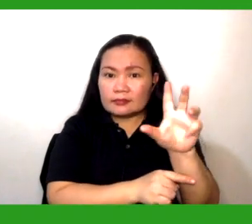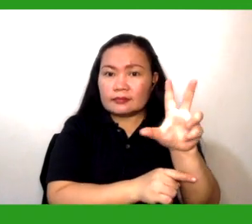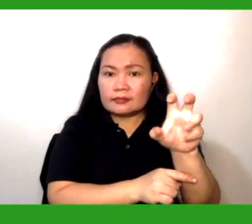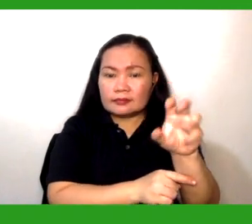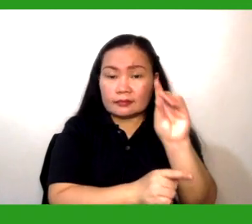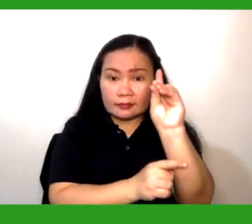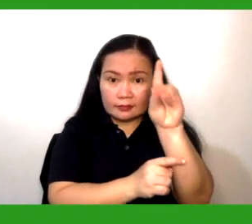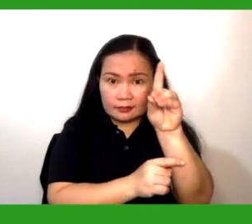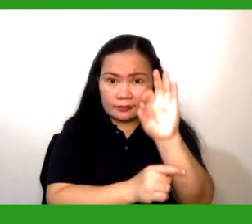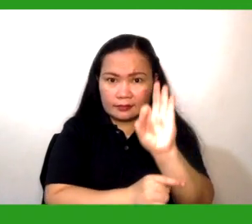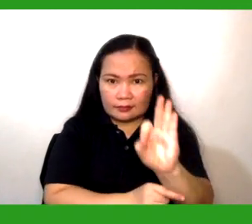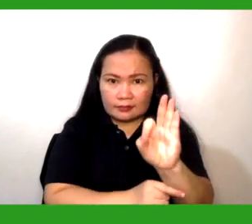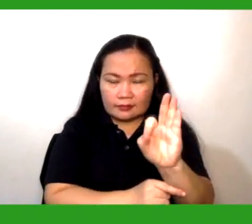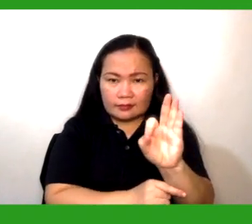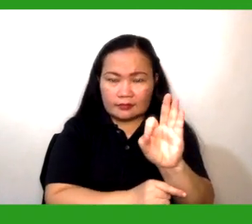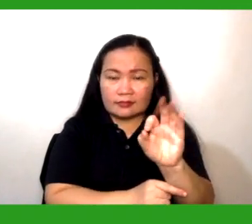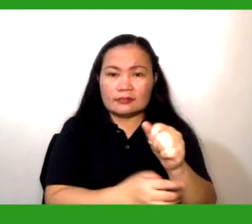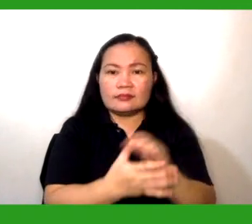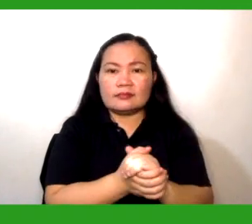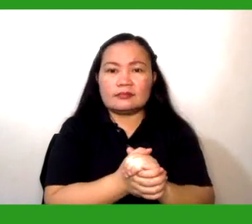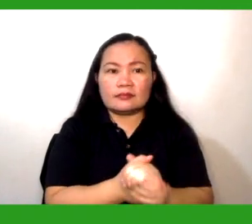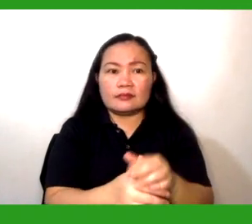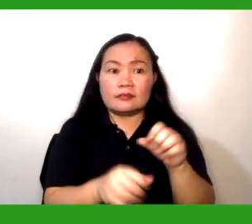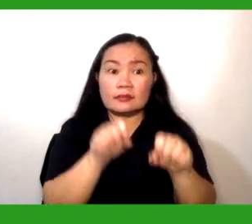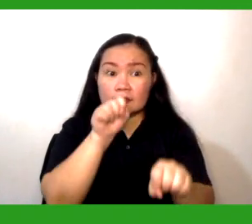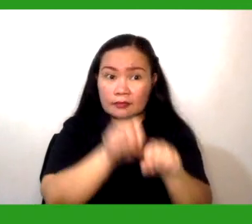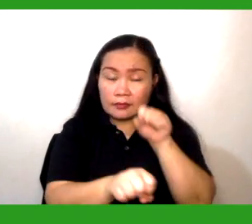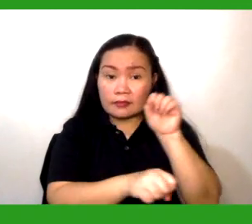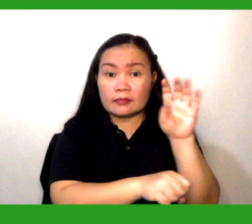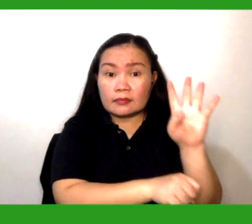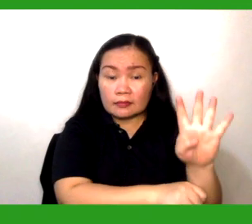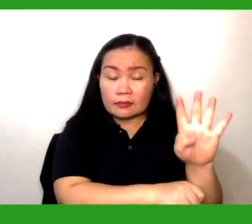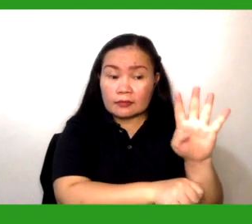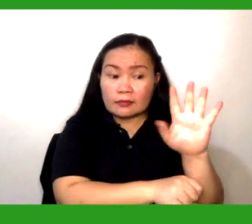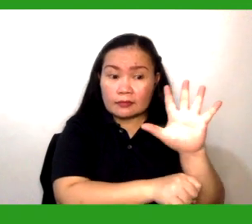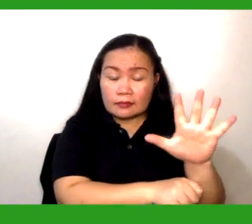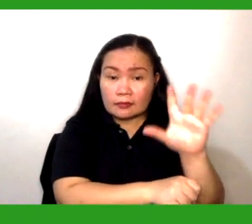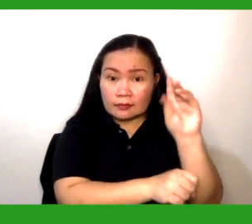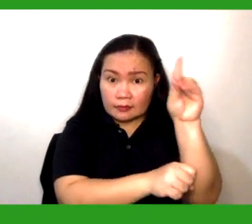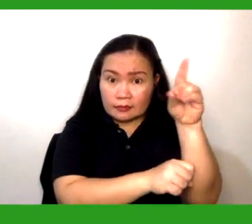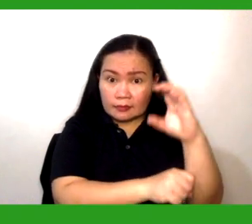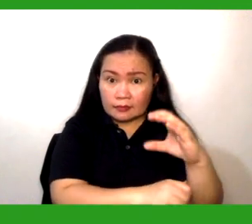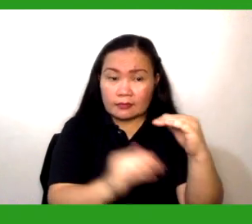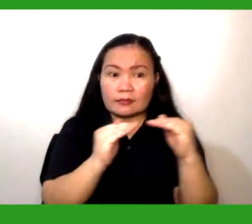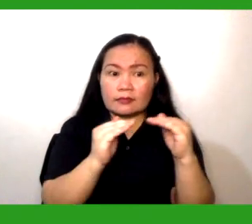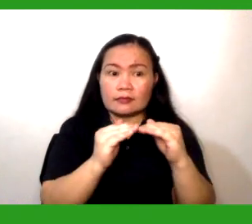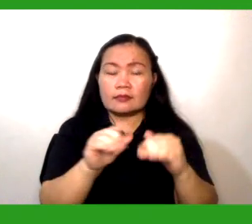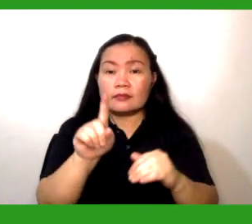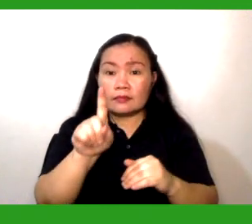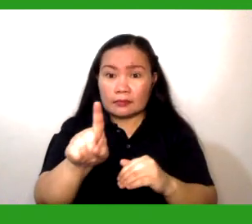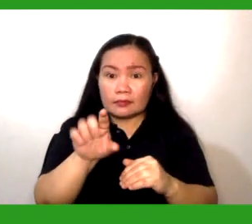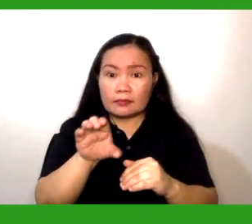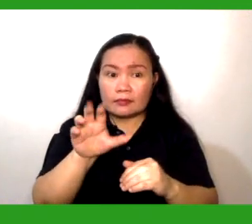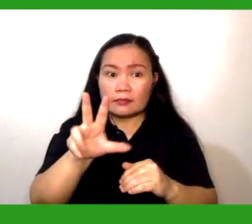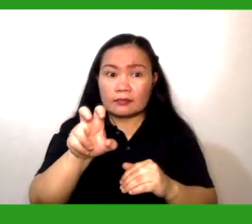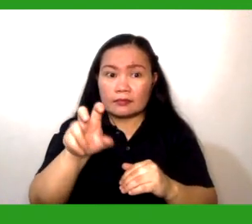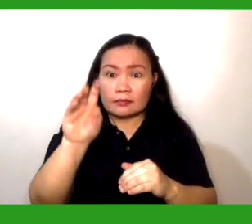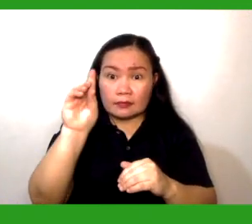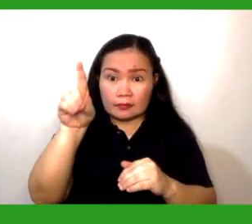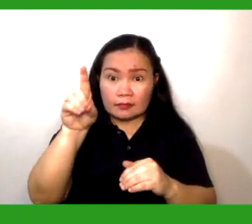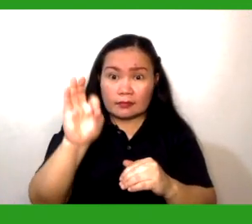113 degrees Fahrenheit. So, therefore, 45 degrees Celsius is equivalent to